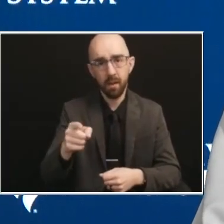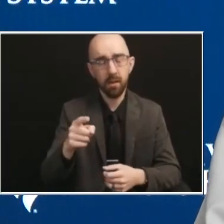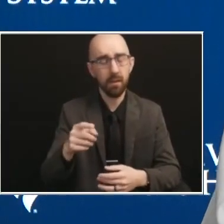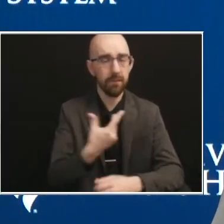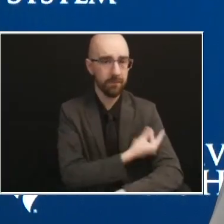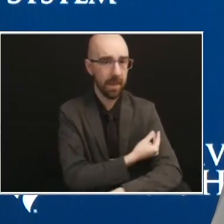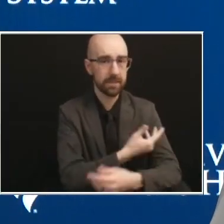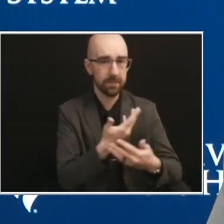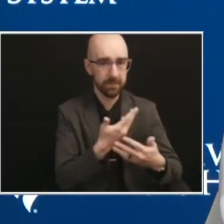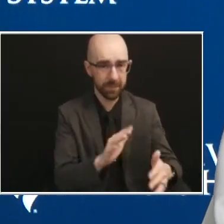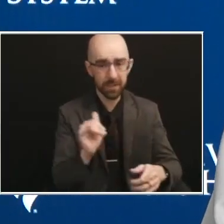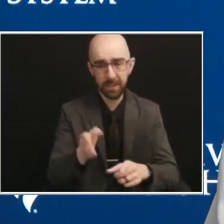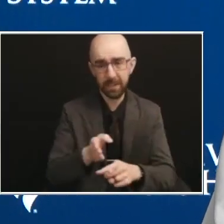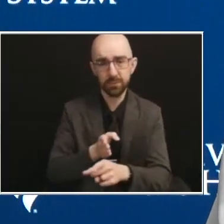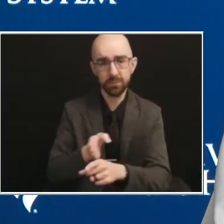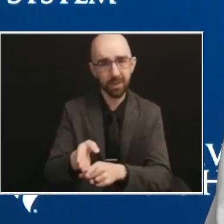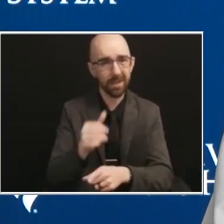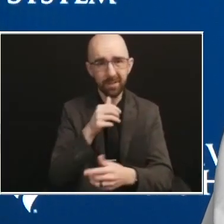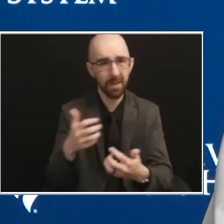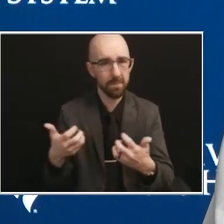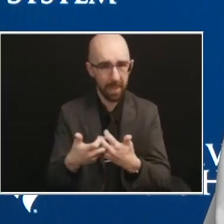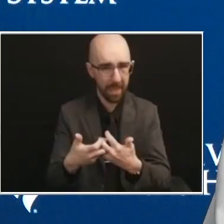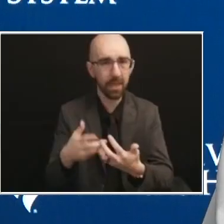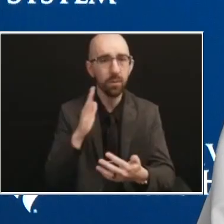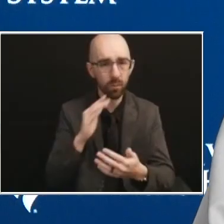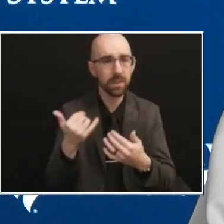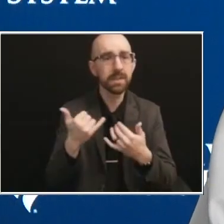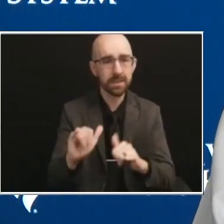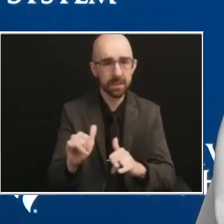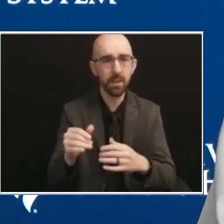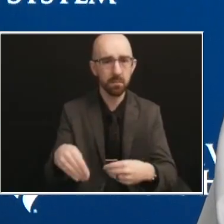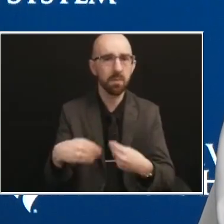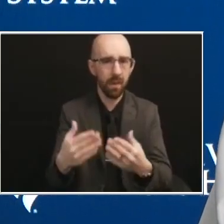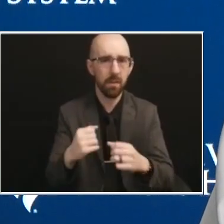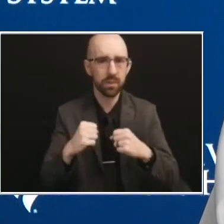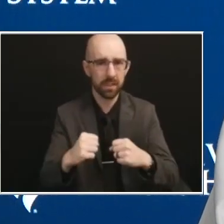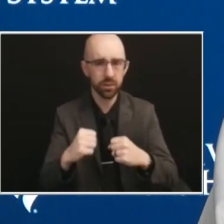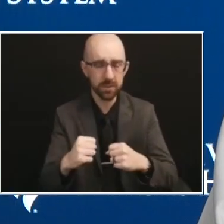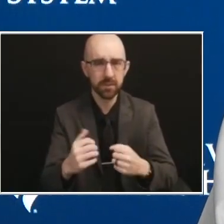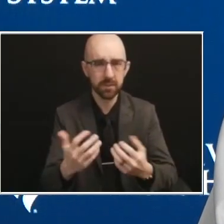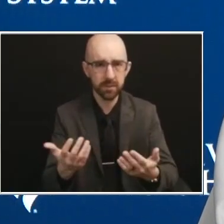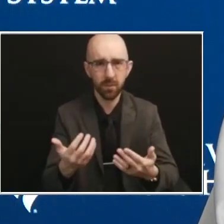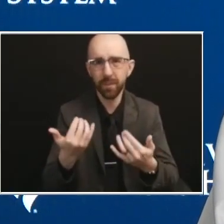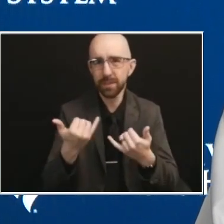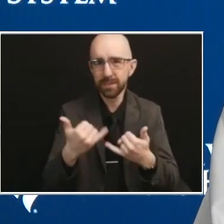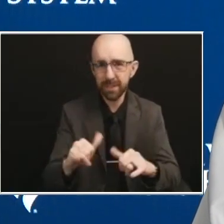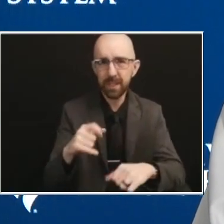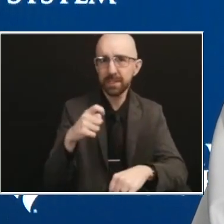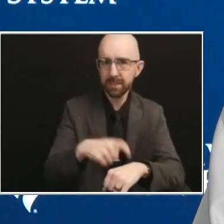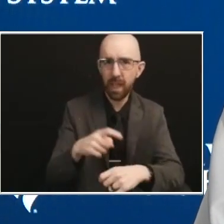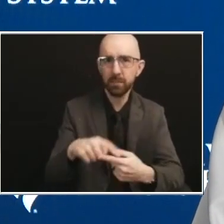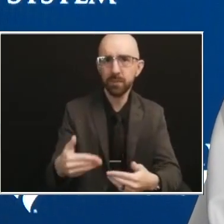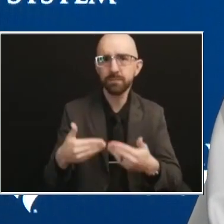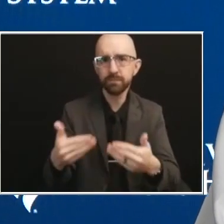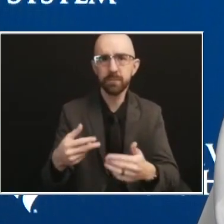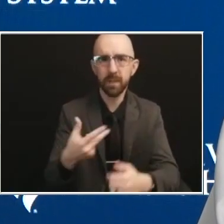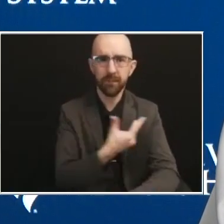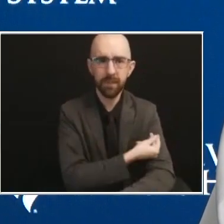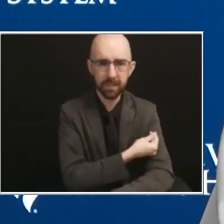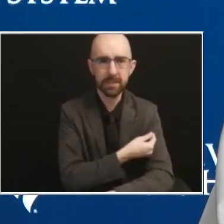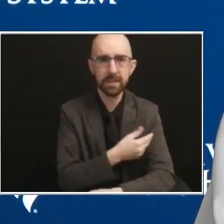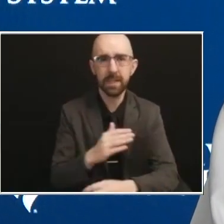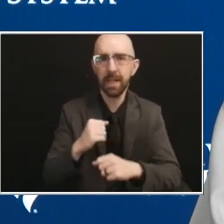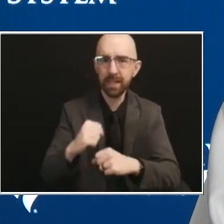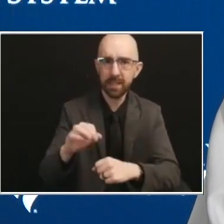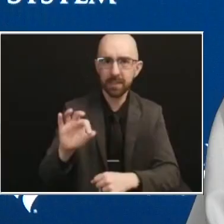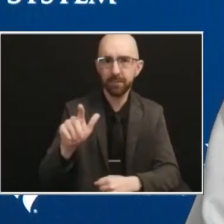strain isn't a good match, it will still provide protection. So there is still time to get vaccinated against influenza if you haven't been this